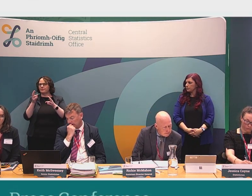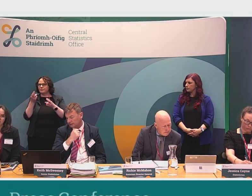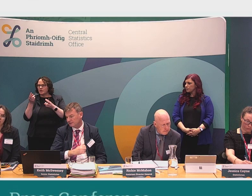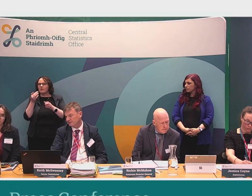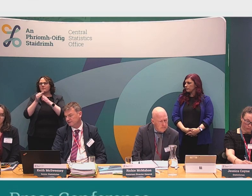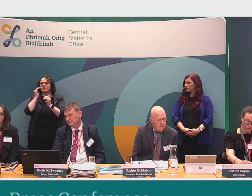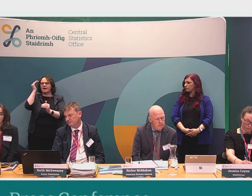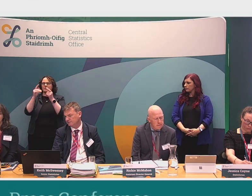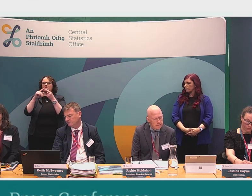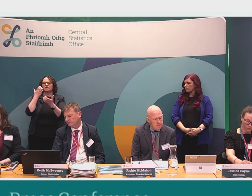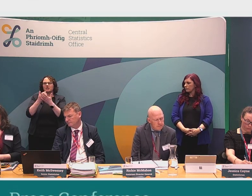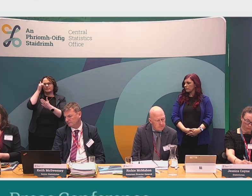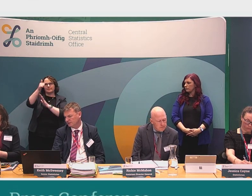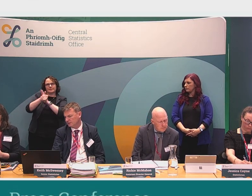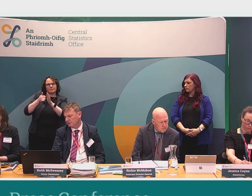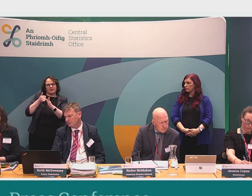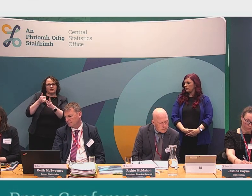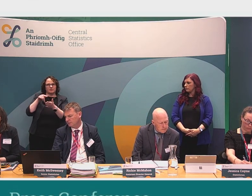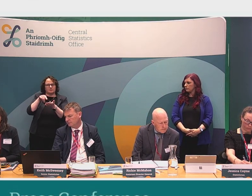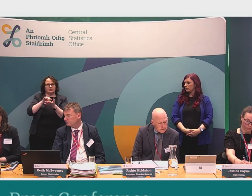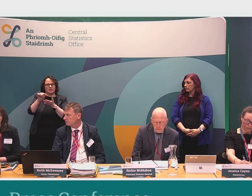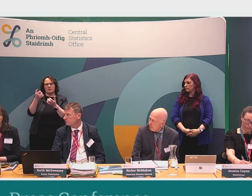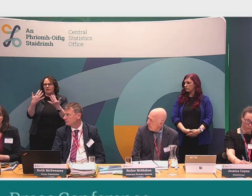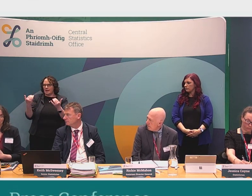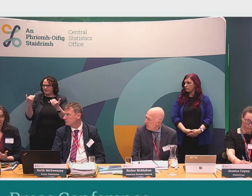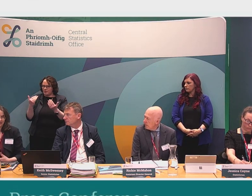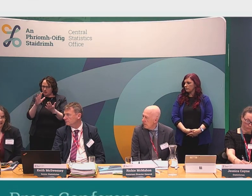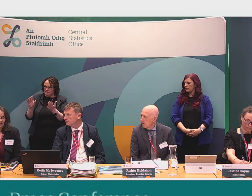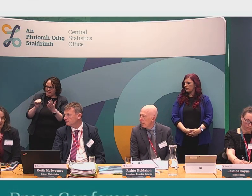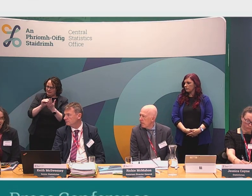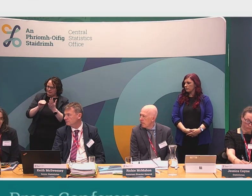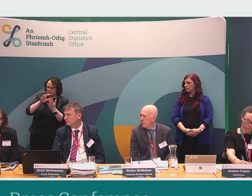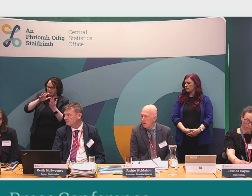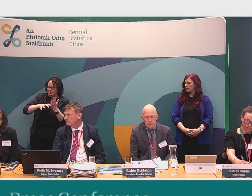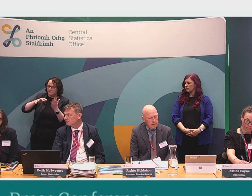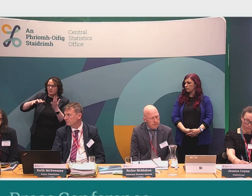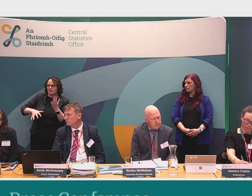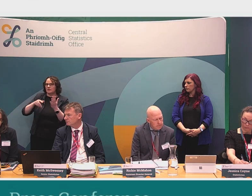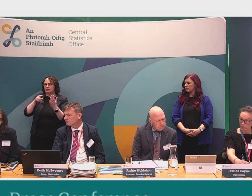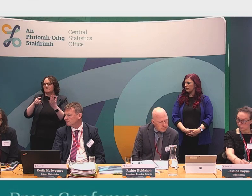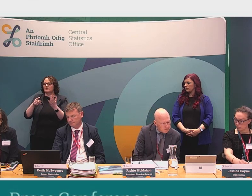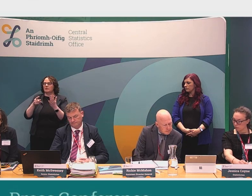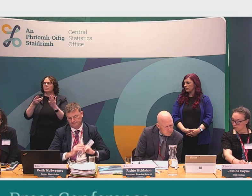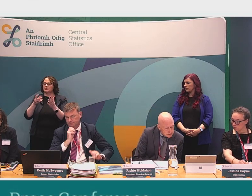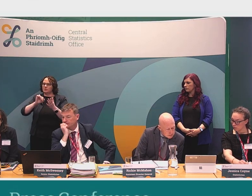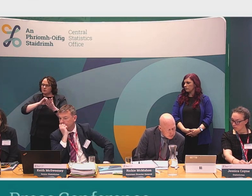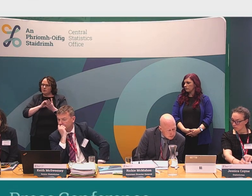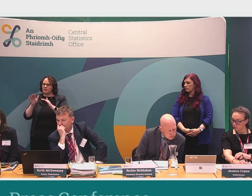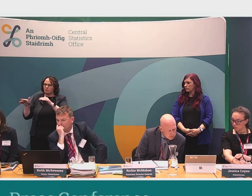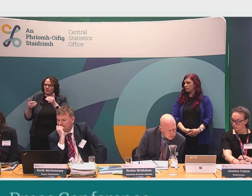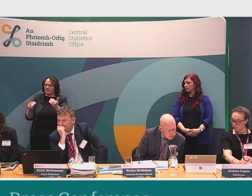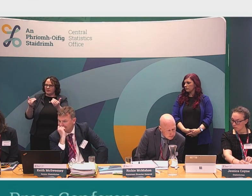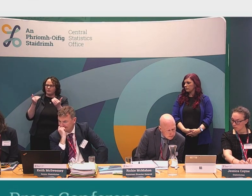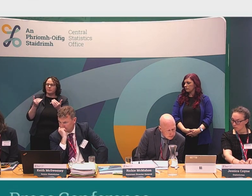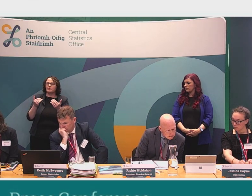child experiences. As you can understand, there's an awful lot of information within this, and we're just trying to, provide it in a way that everyone can digest